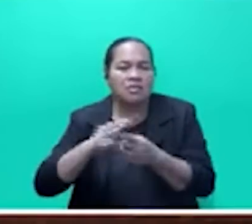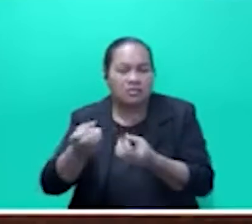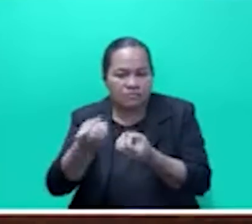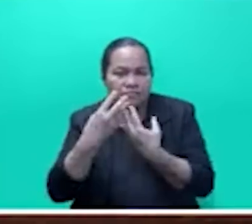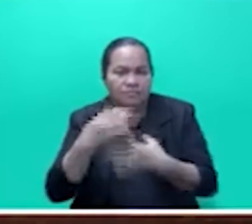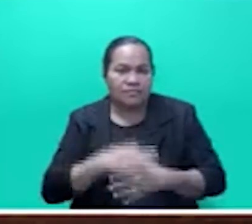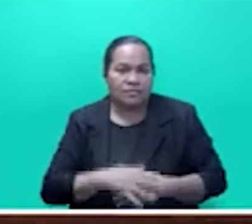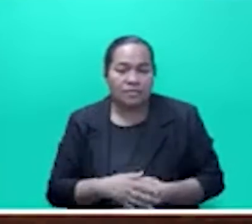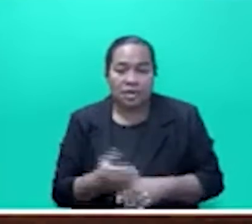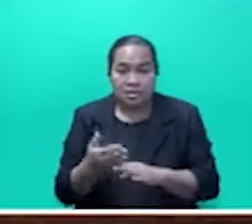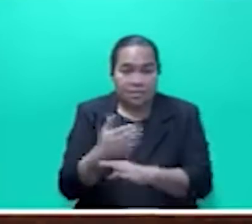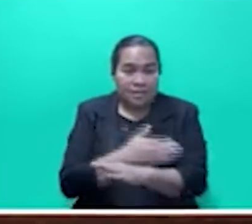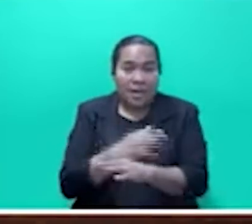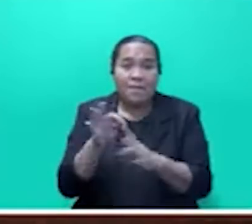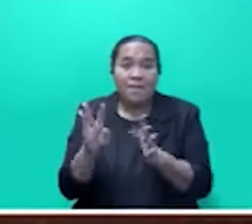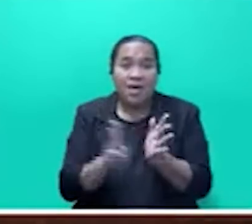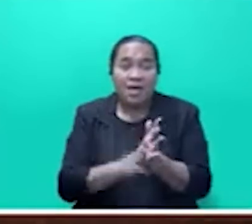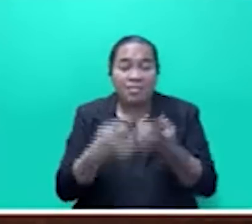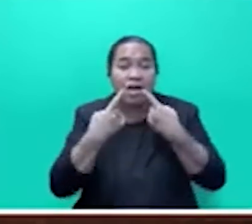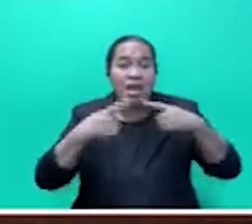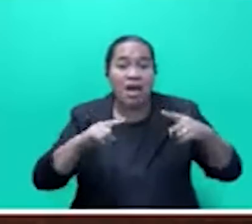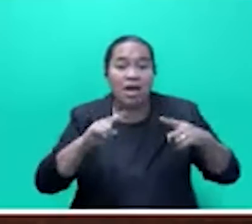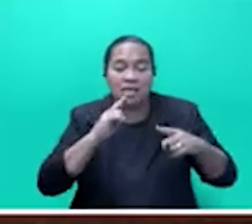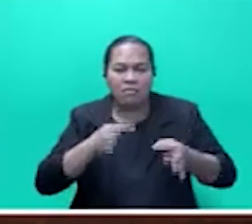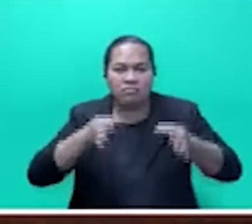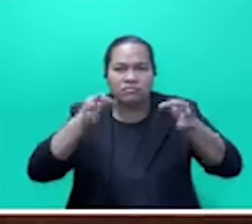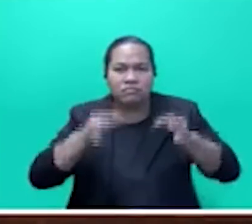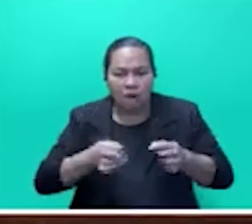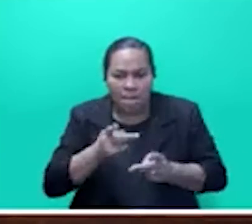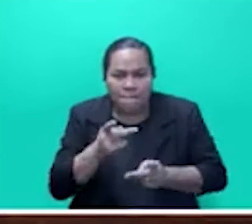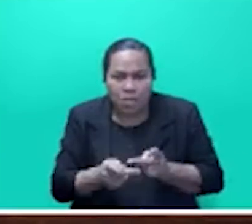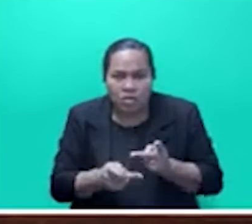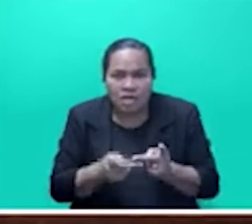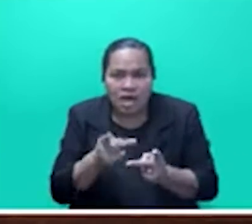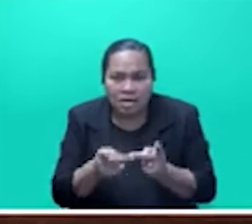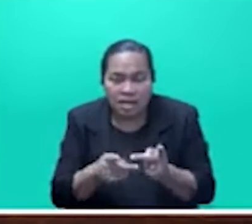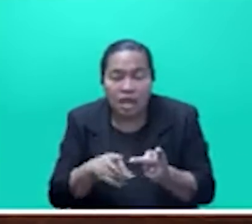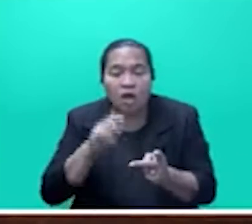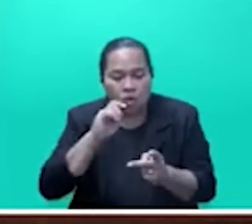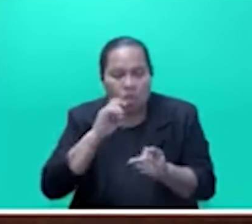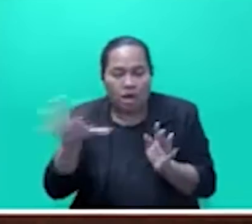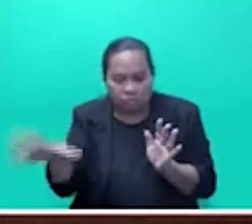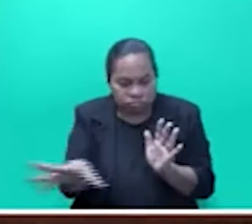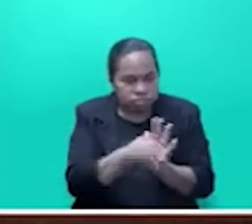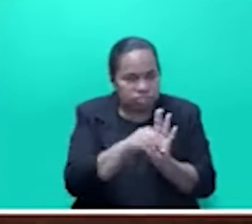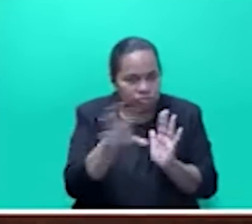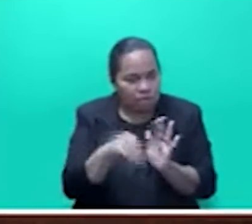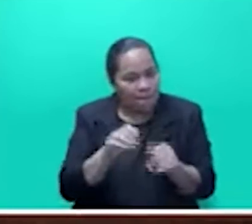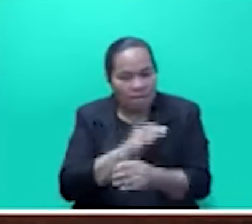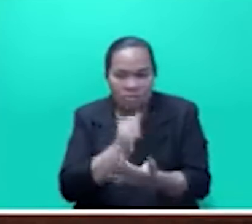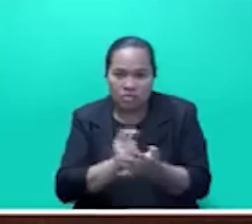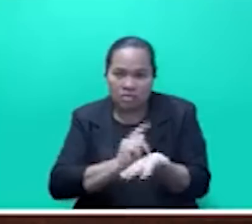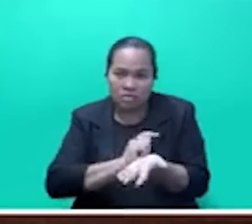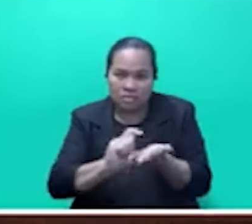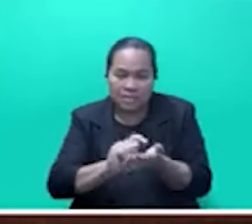Prime Minister announced earlier this week that a resolution of Cabinet on decision-making processes that will be adopted to ensure transparency